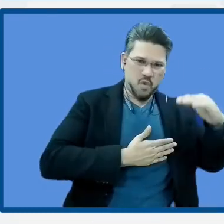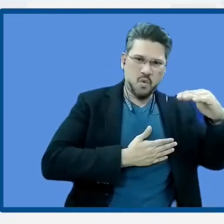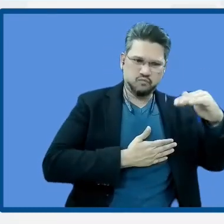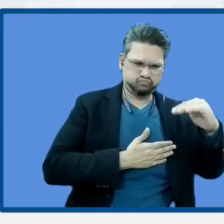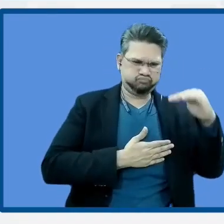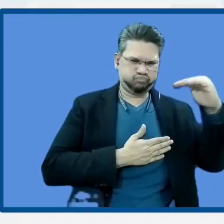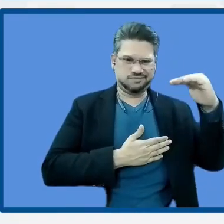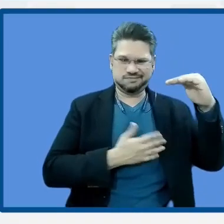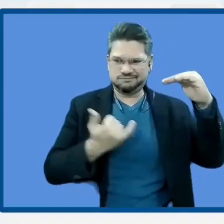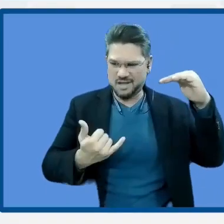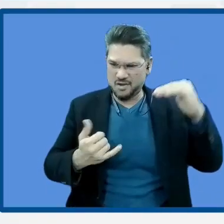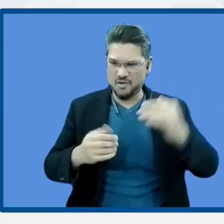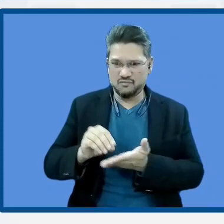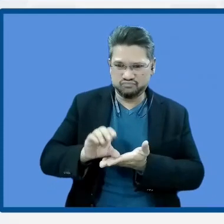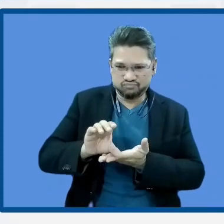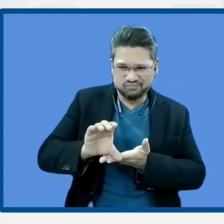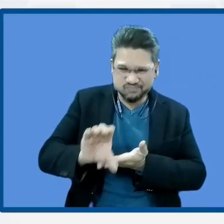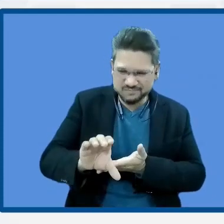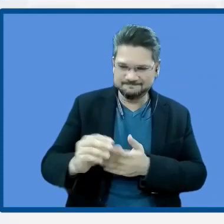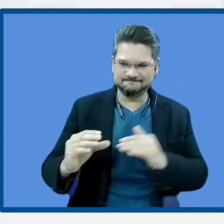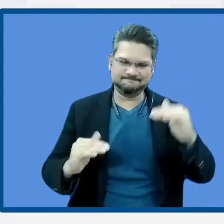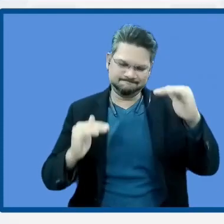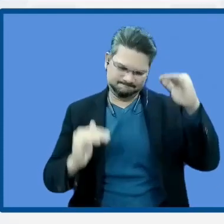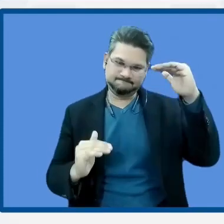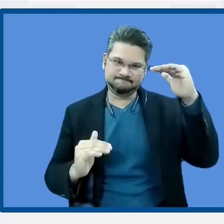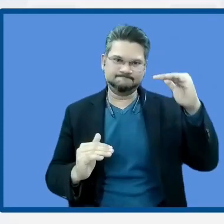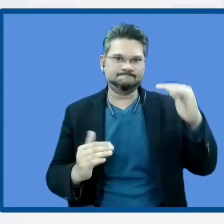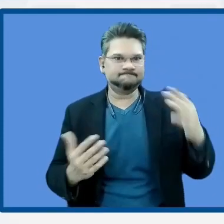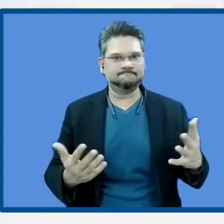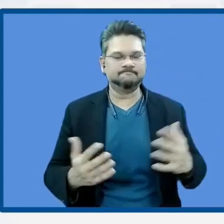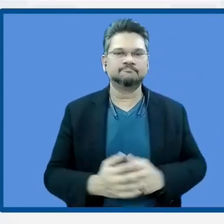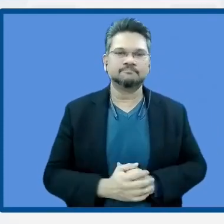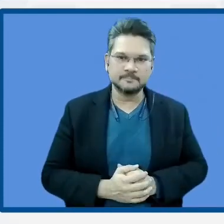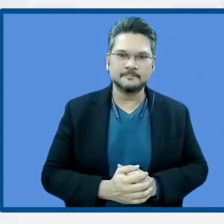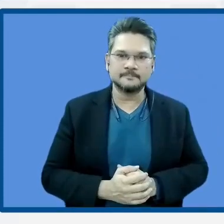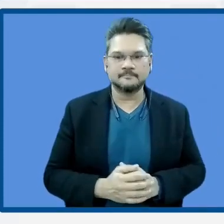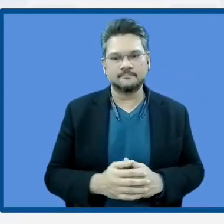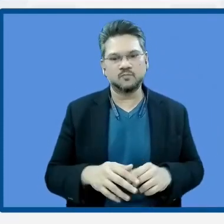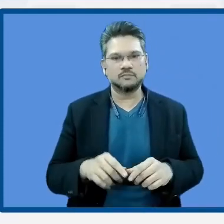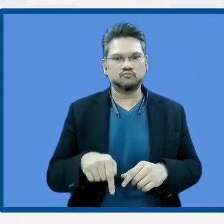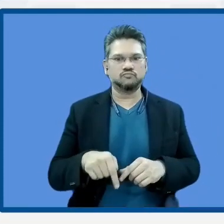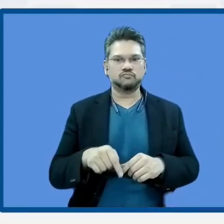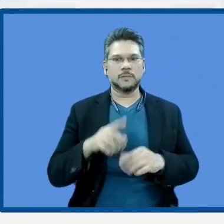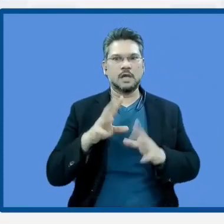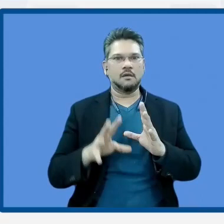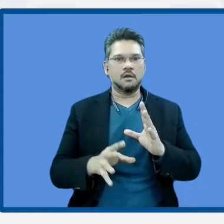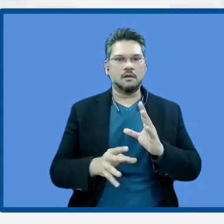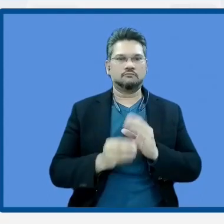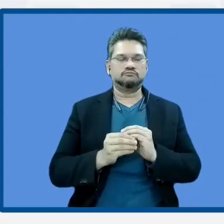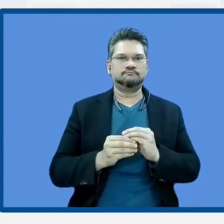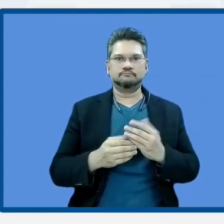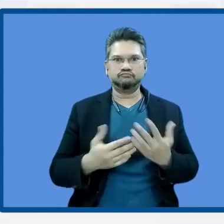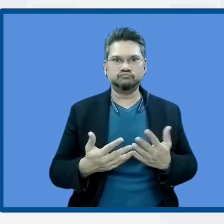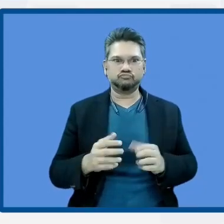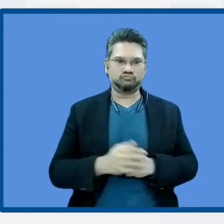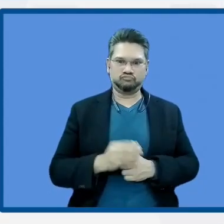being currently invested. So, as I say, if to this we add the fact that a part of this money